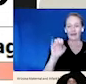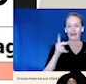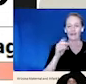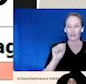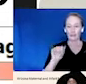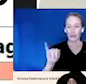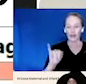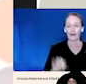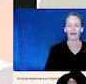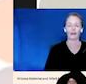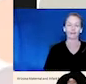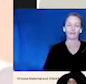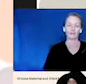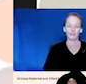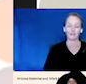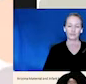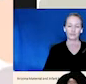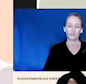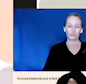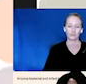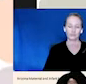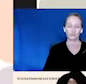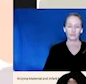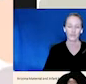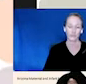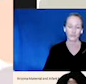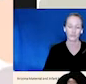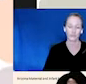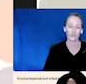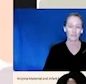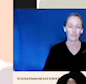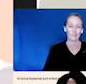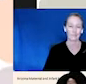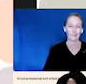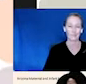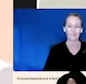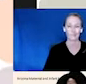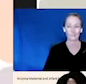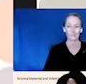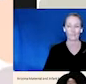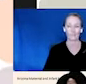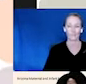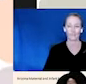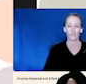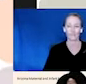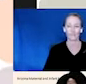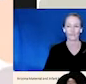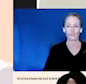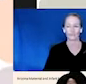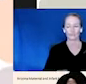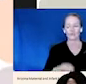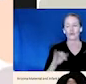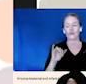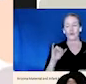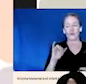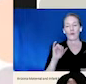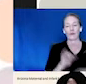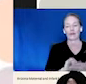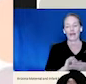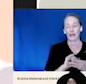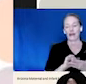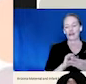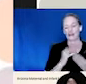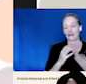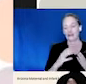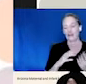So if you go to the next slide, at this time, that's the sort of the intro data for you. At this